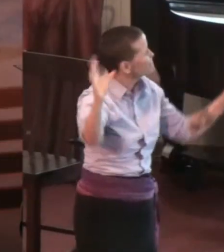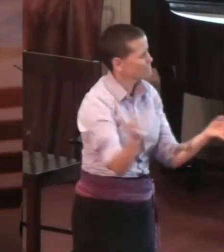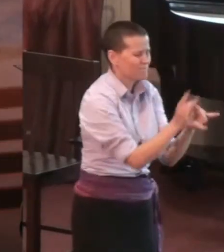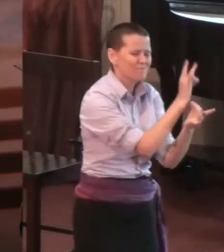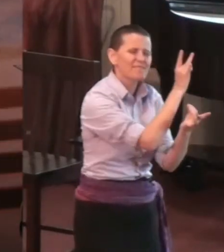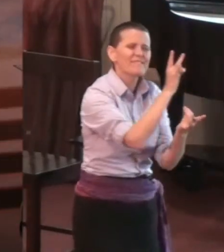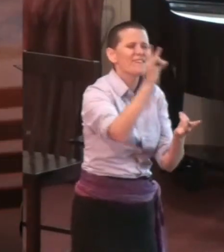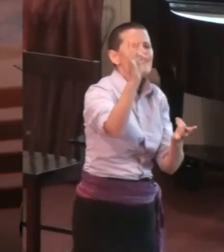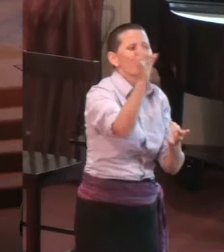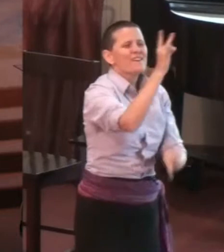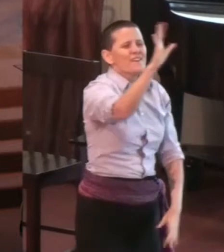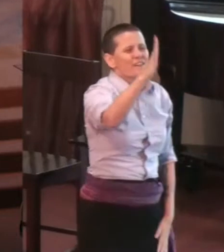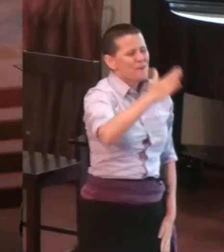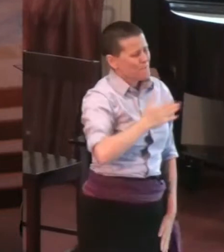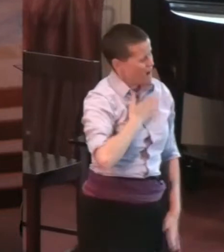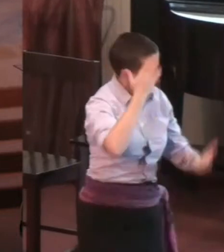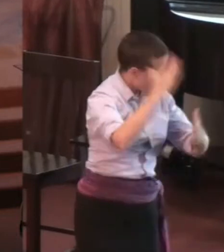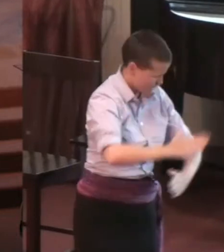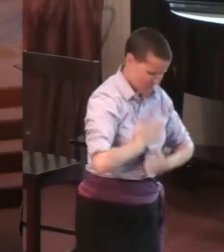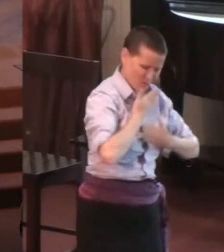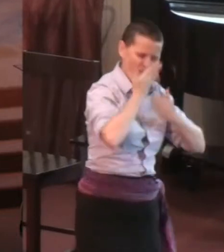Spirit, you're the center of my